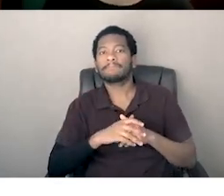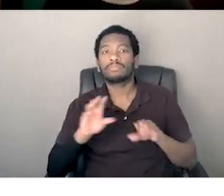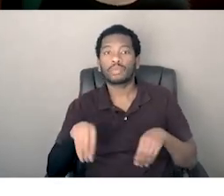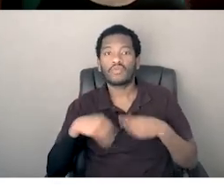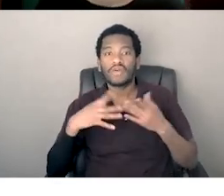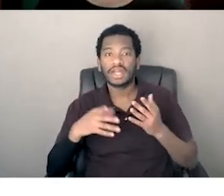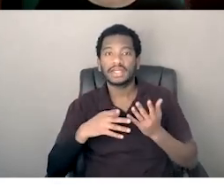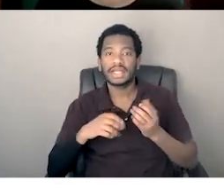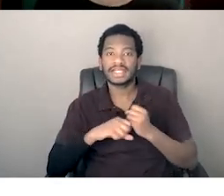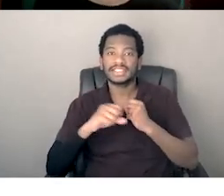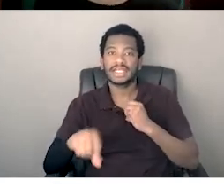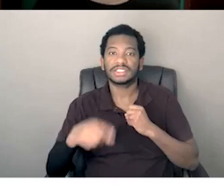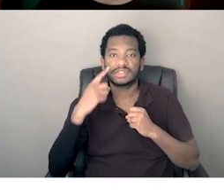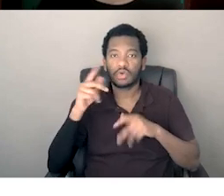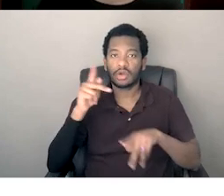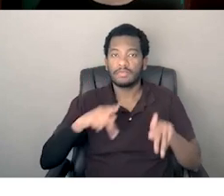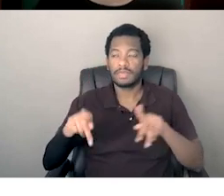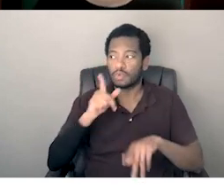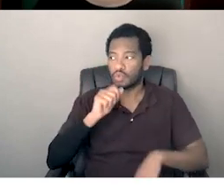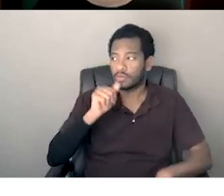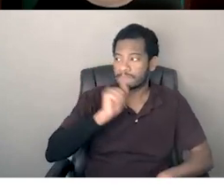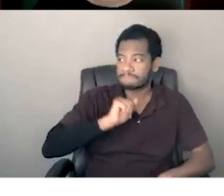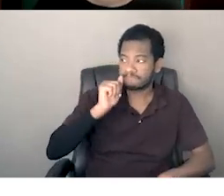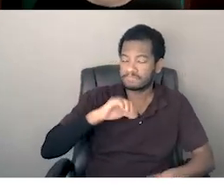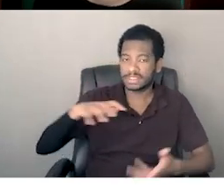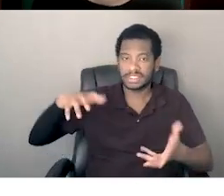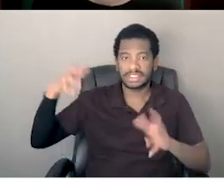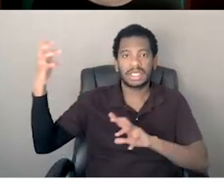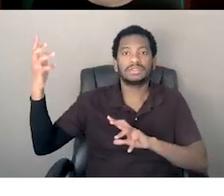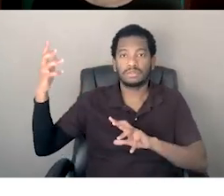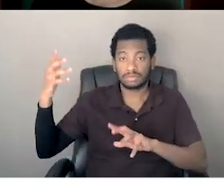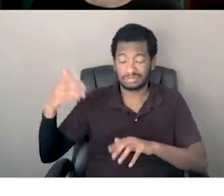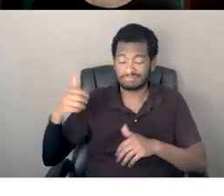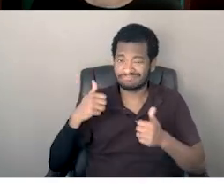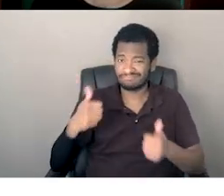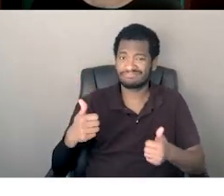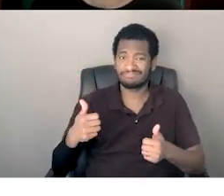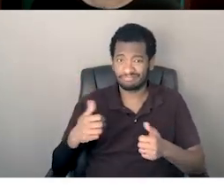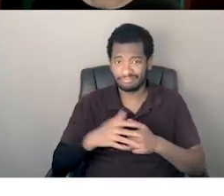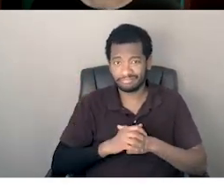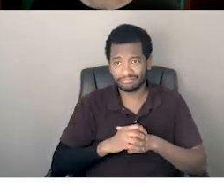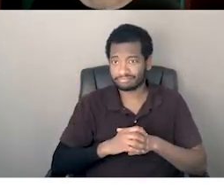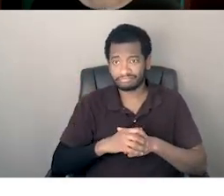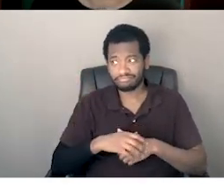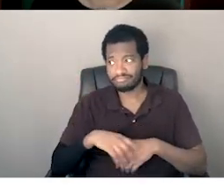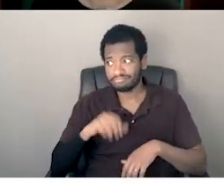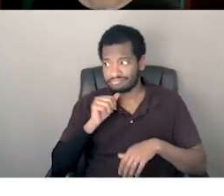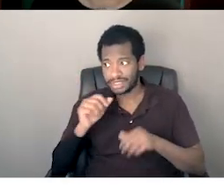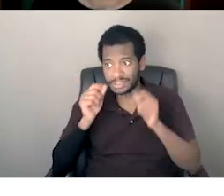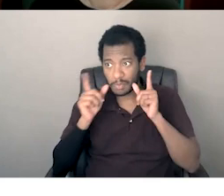by disasters, great. It seems like folks are doing that too. It's probably not a surprise to